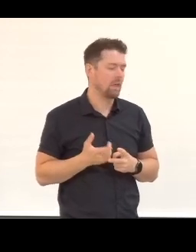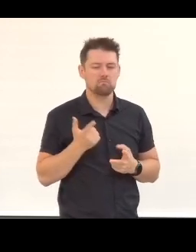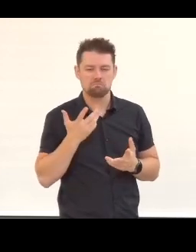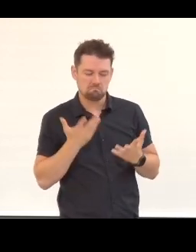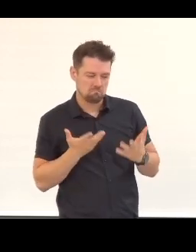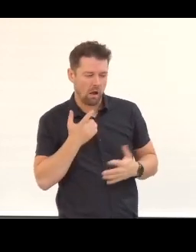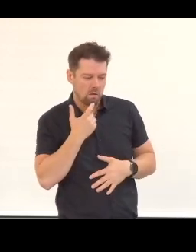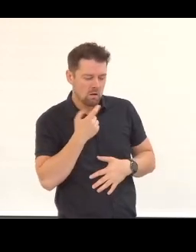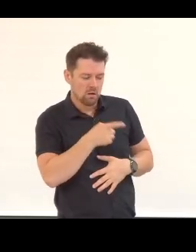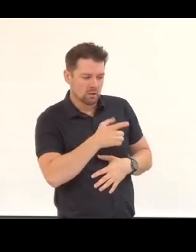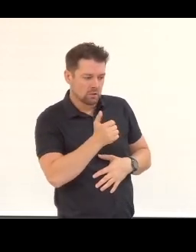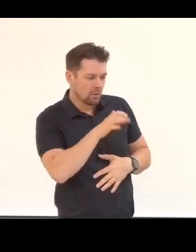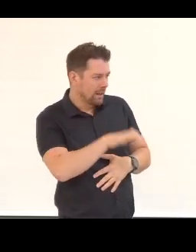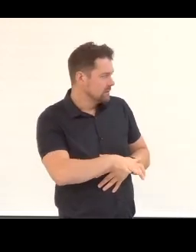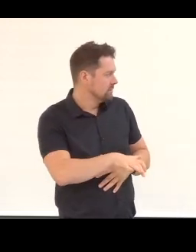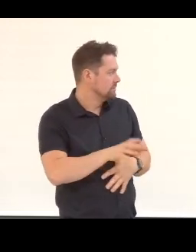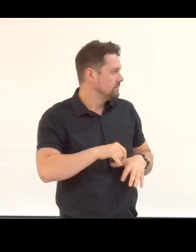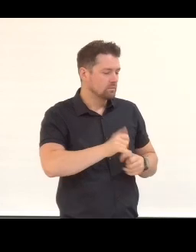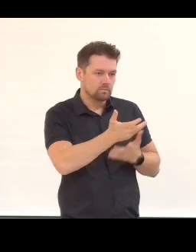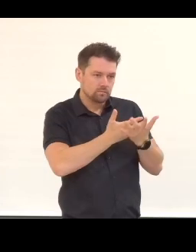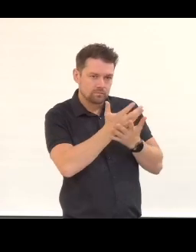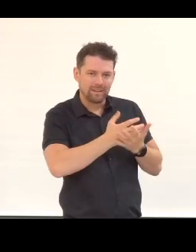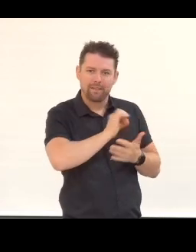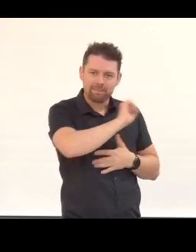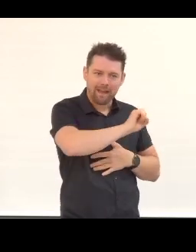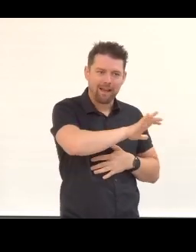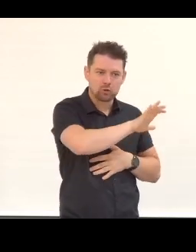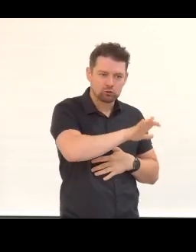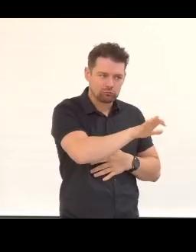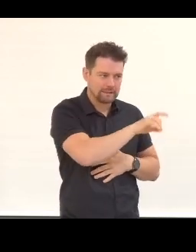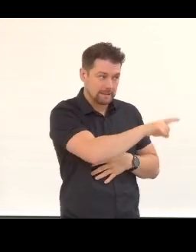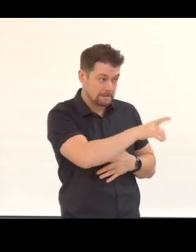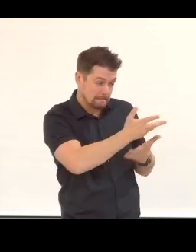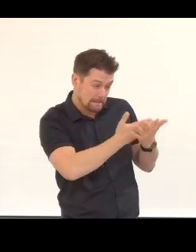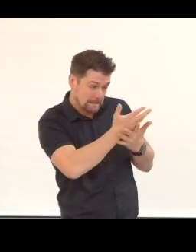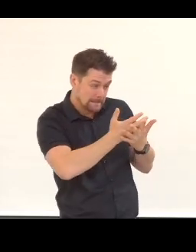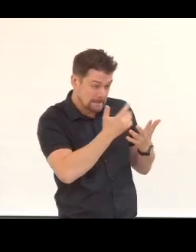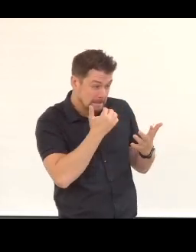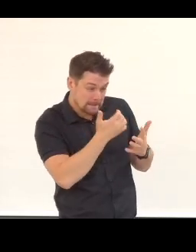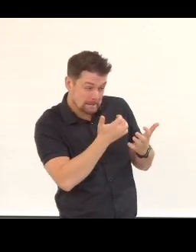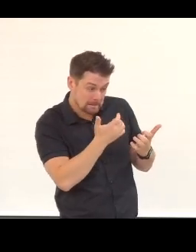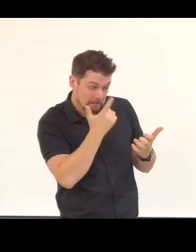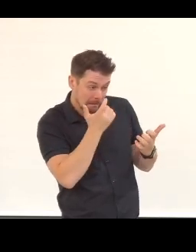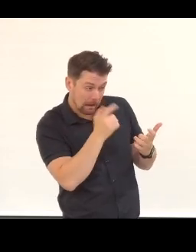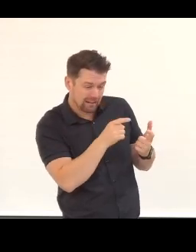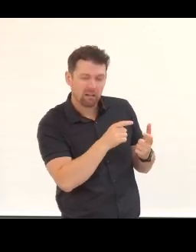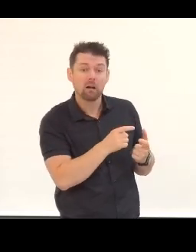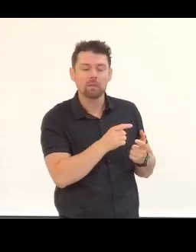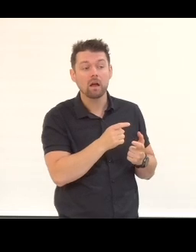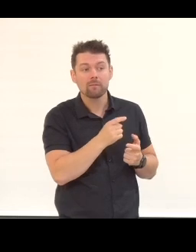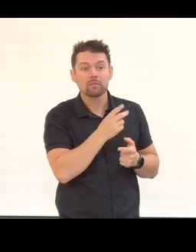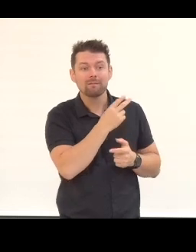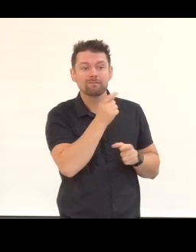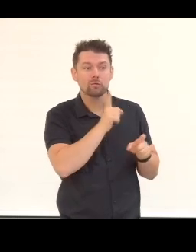go. We start negotiations with a host country. And then if everything goes well, at some point, a few years later, after